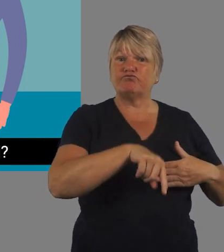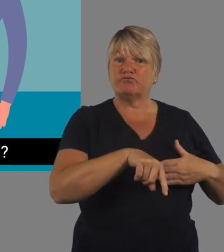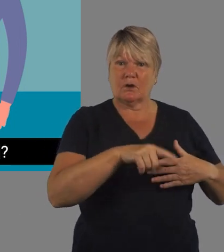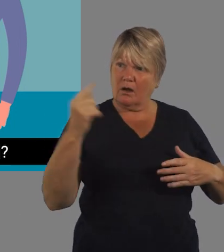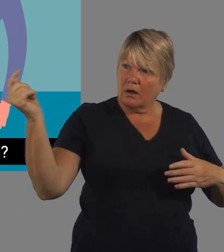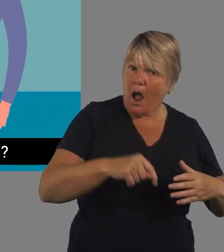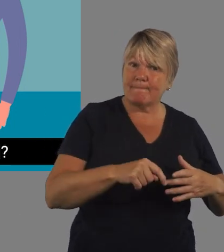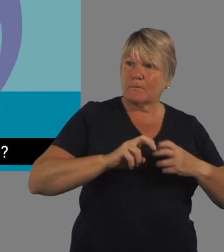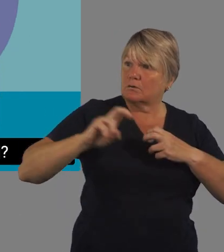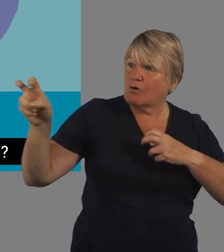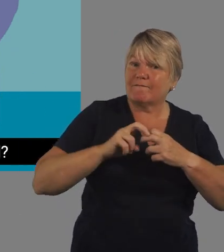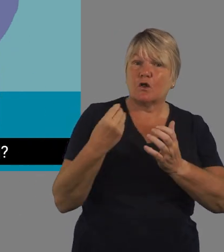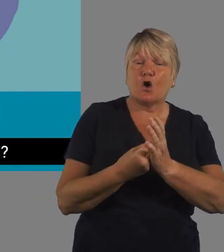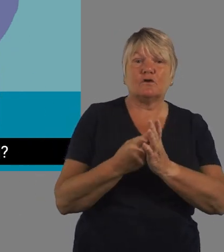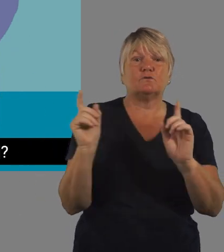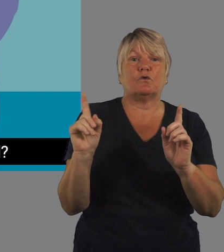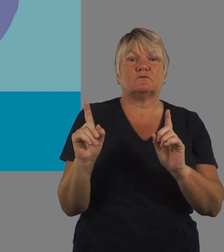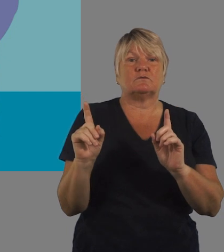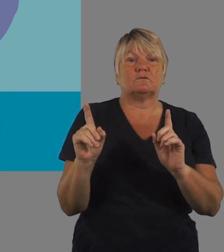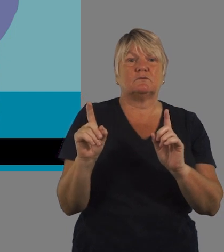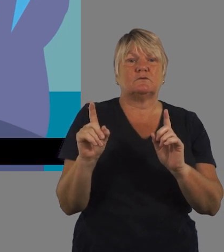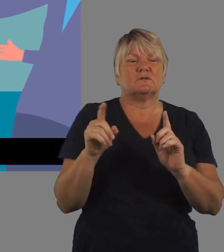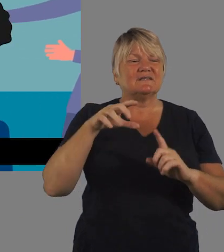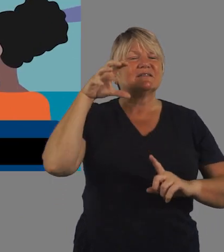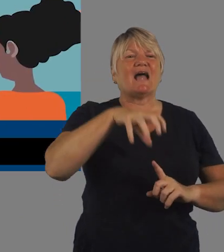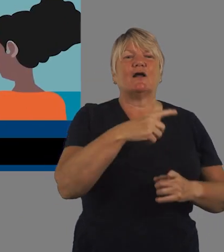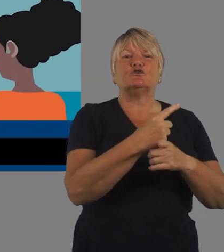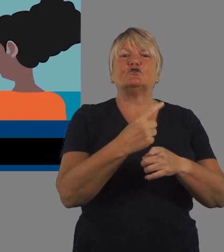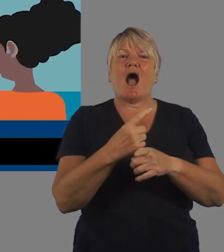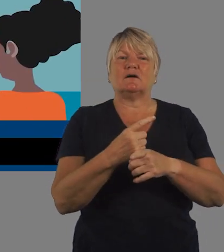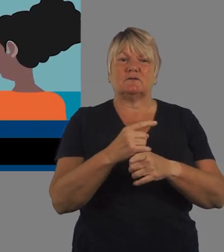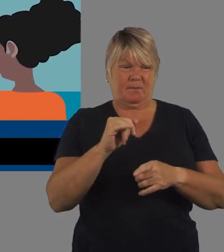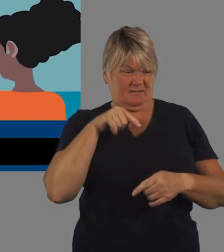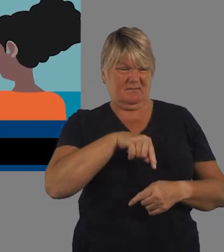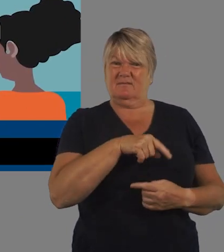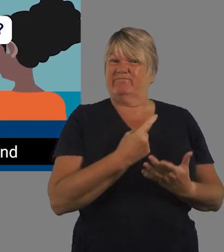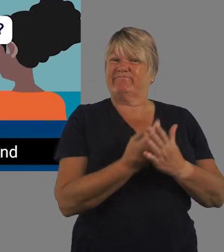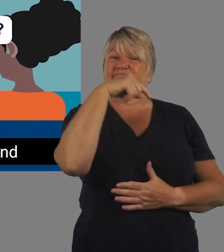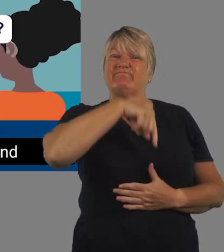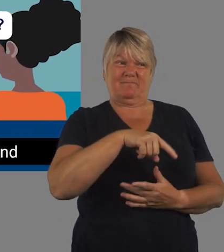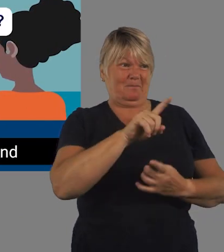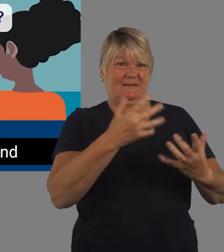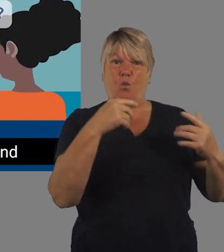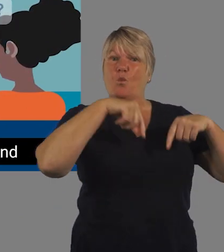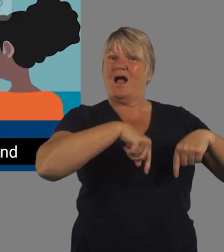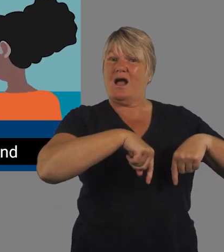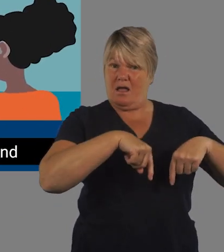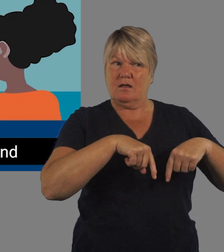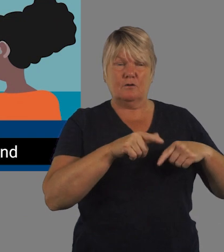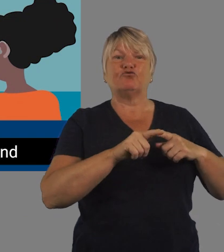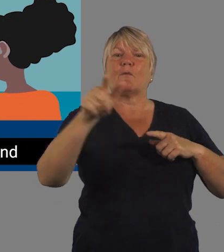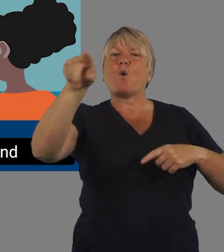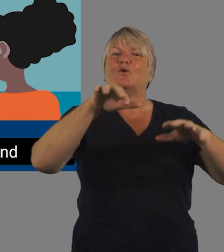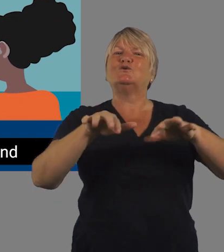people coming need assistance with the cost of travel? Side chats may take place at the physical meeting location, which